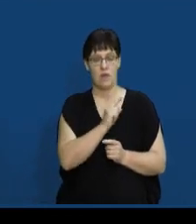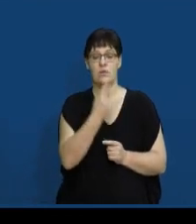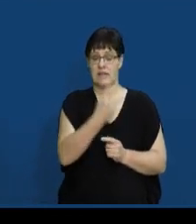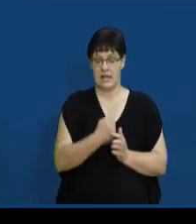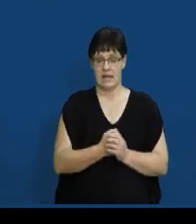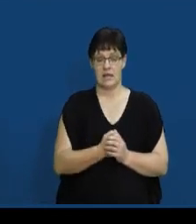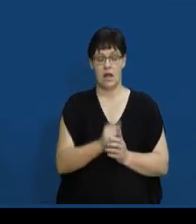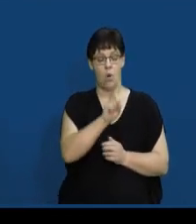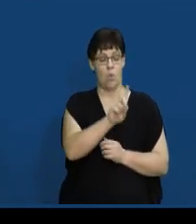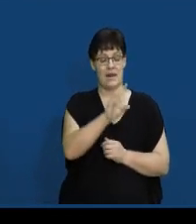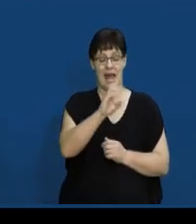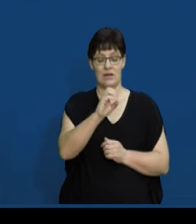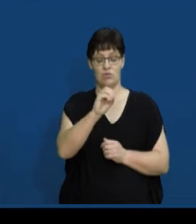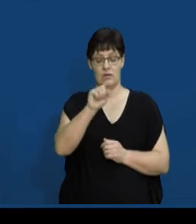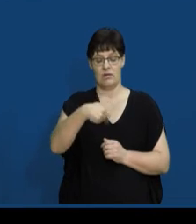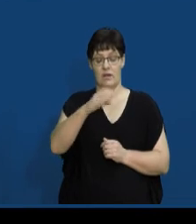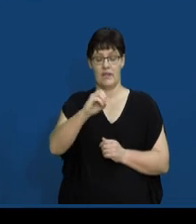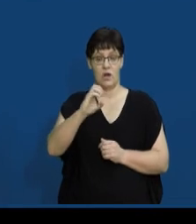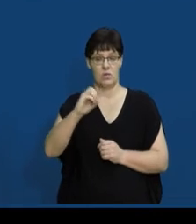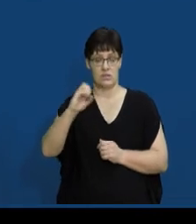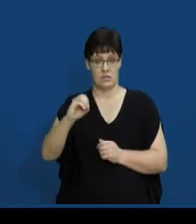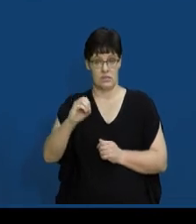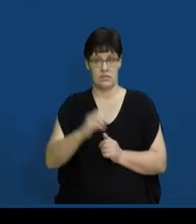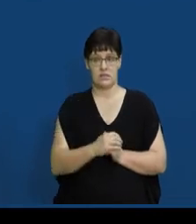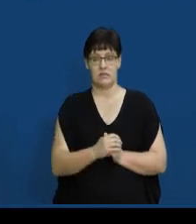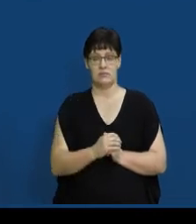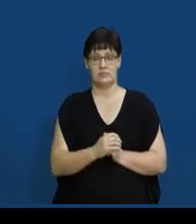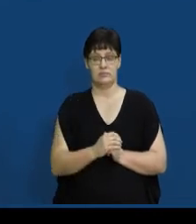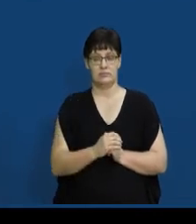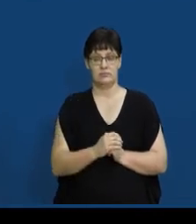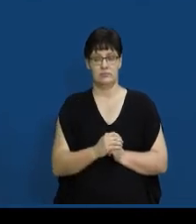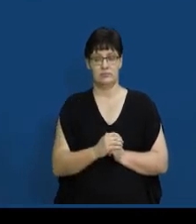right, 100,000. Let me erase that.